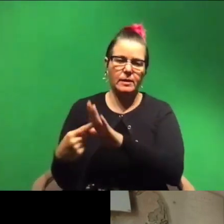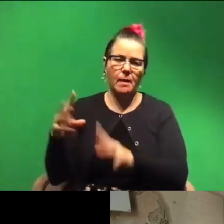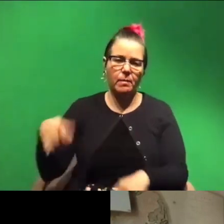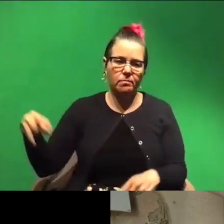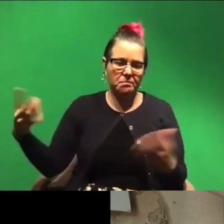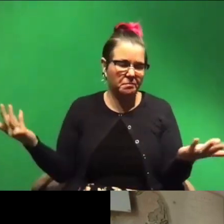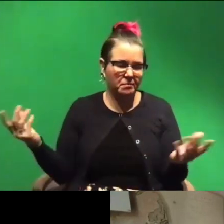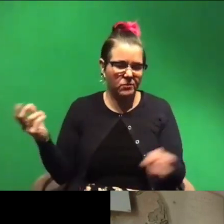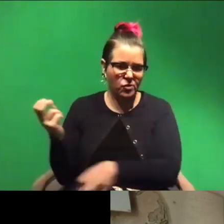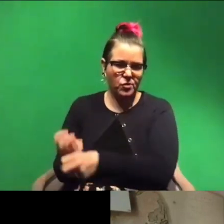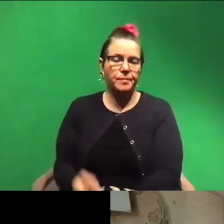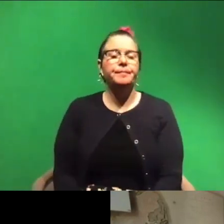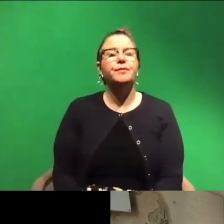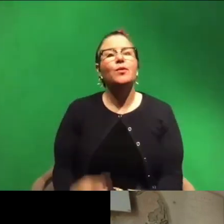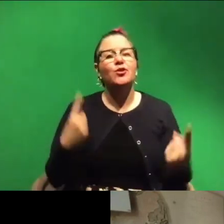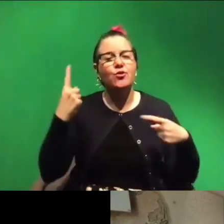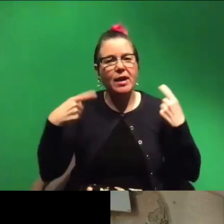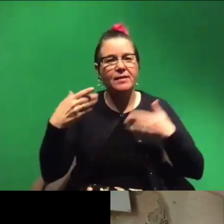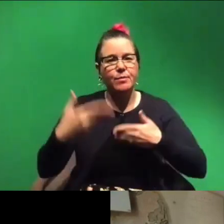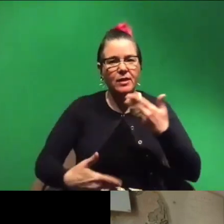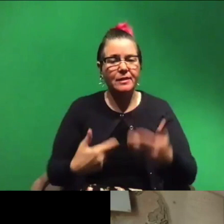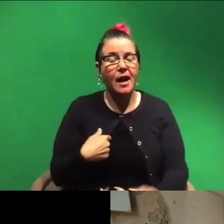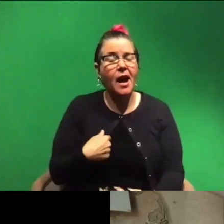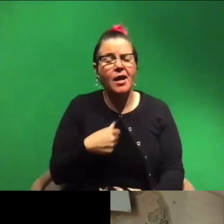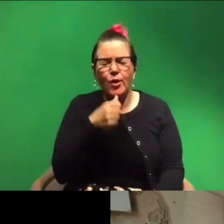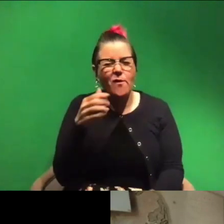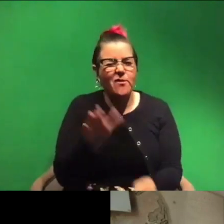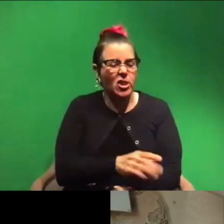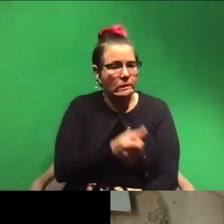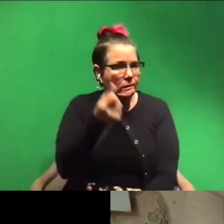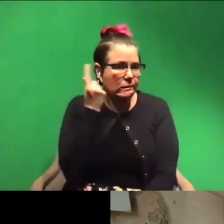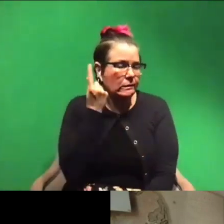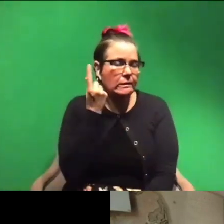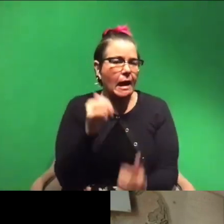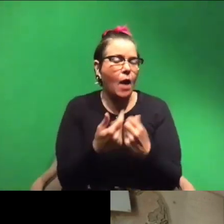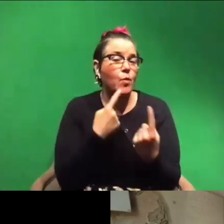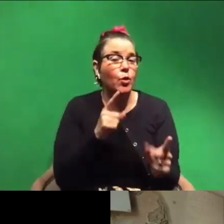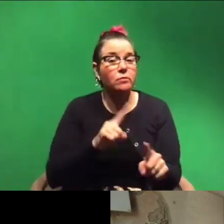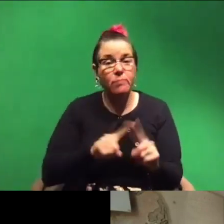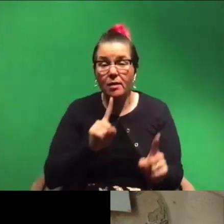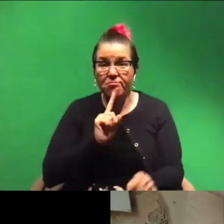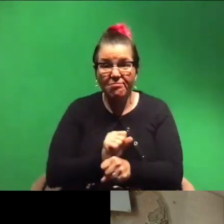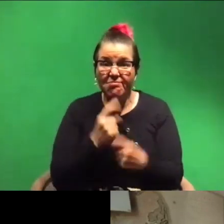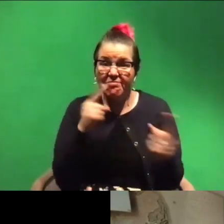a crazy process that I don't entirely understand how it works, but it does apparently. So